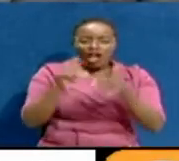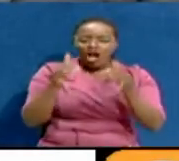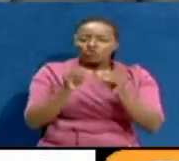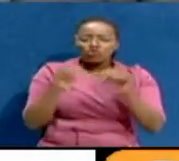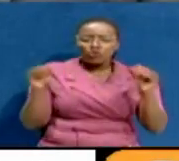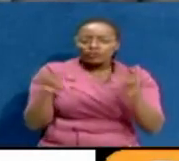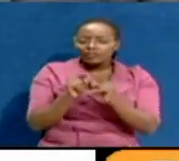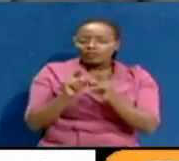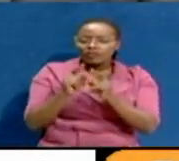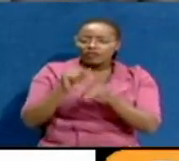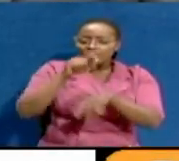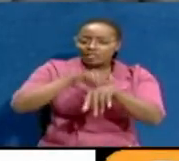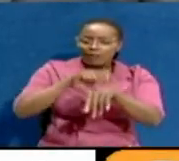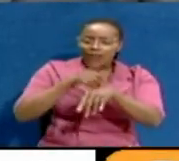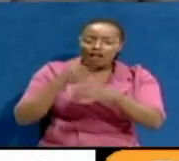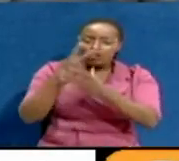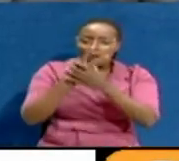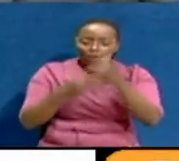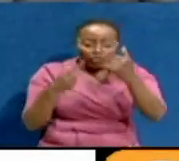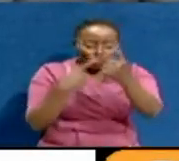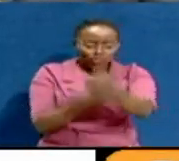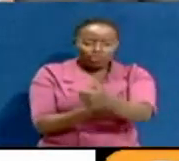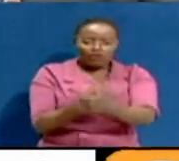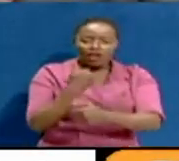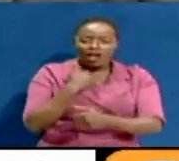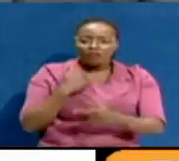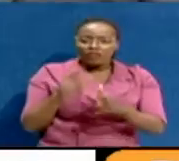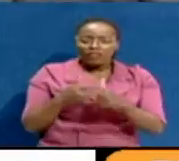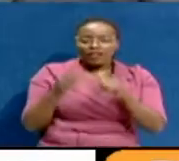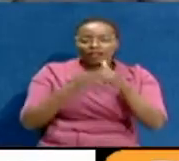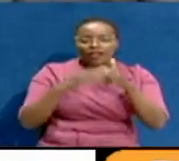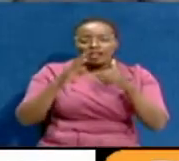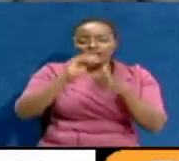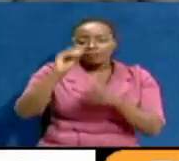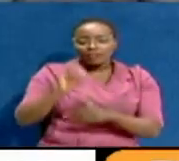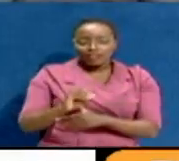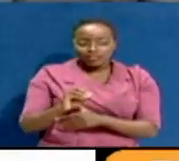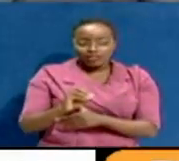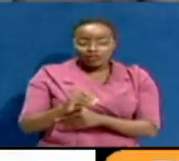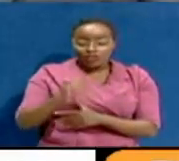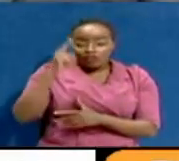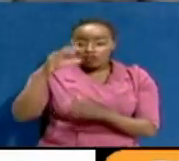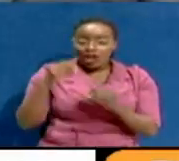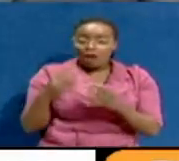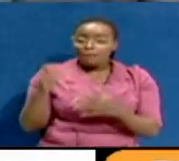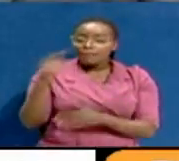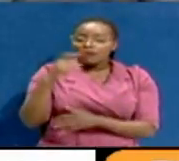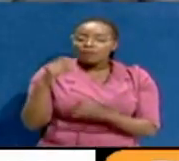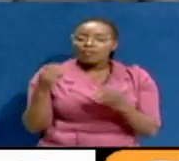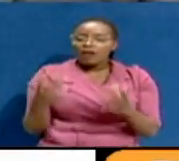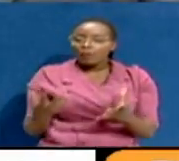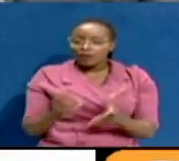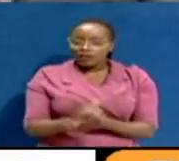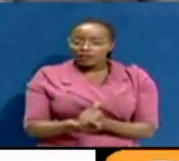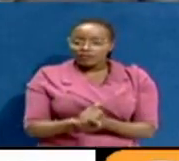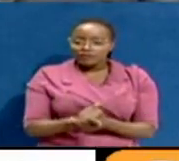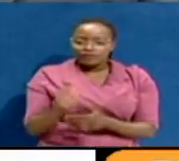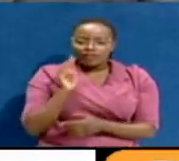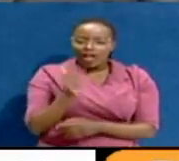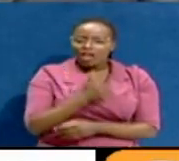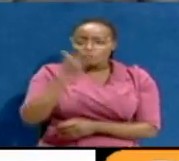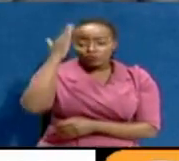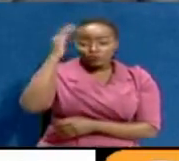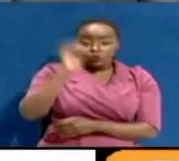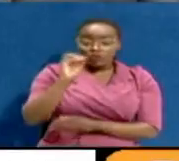overall protection for once you have both doses? Once you have both doses, you're looking at 90% plus. For how many months? So we do not